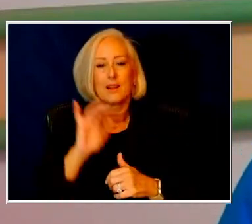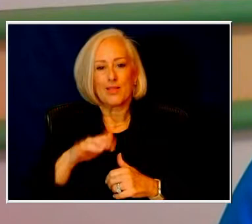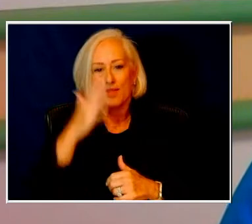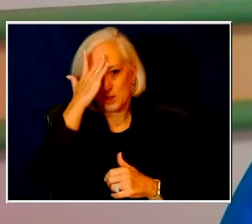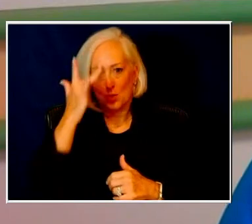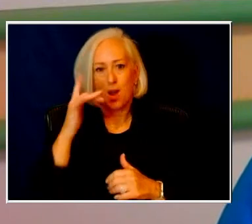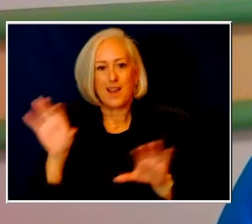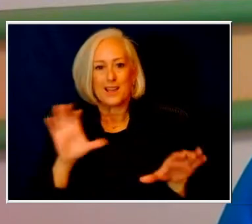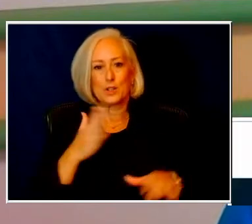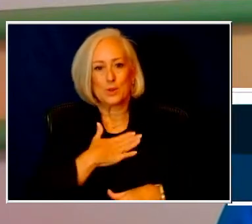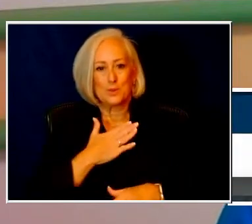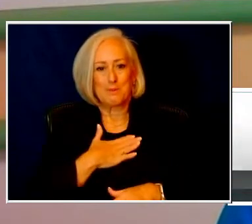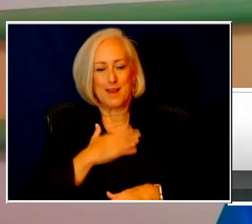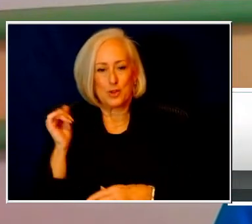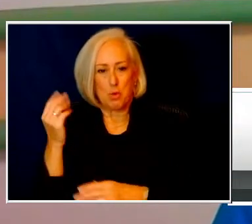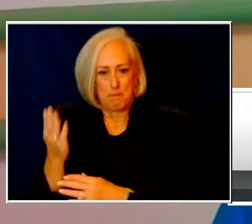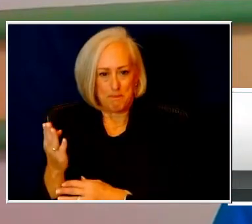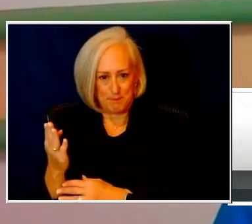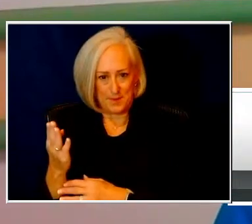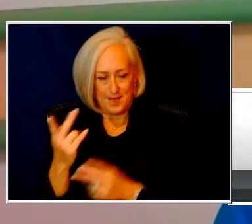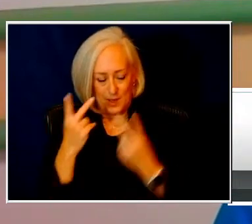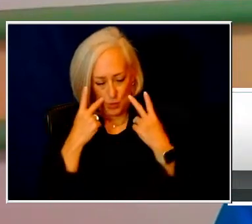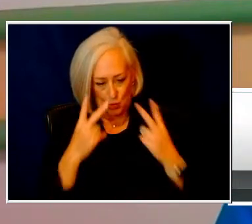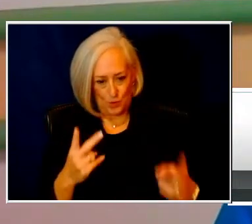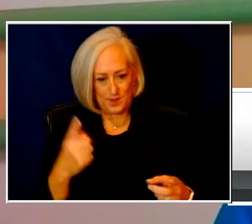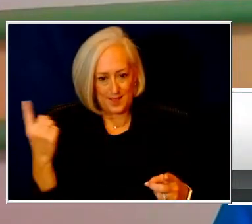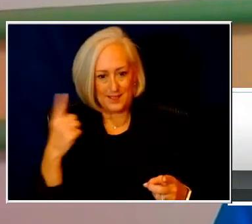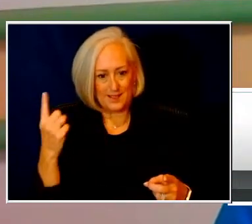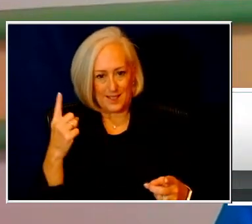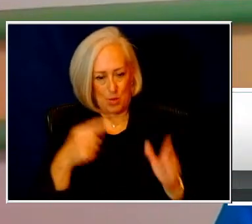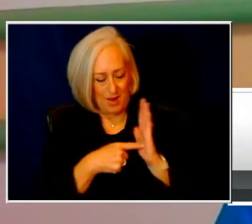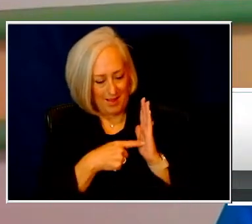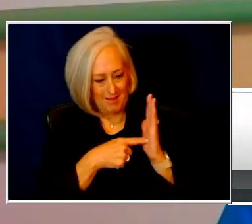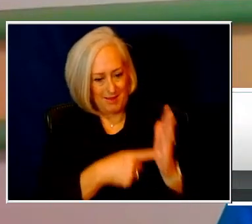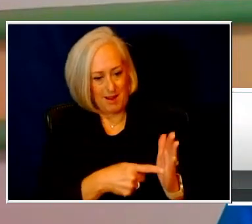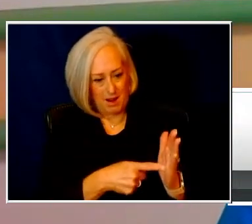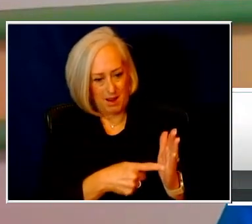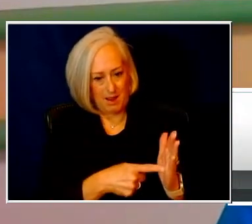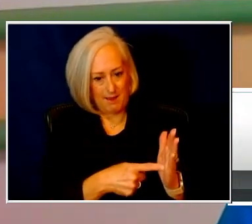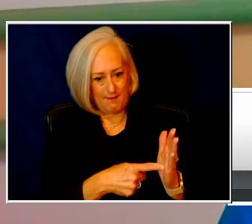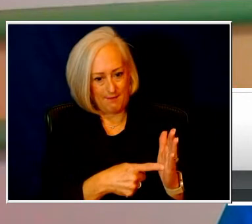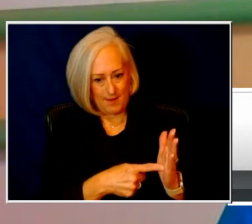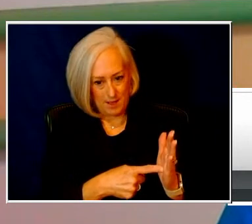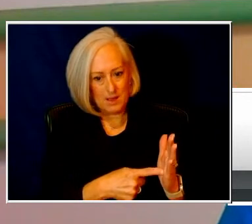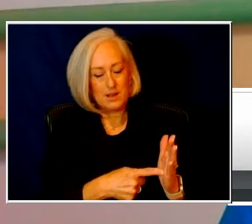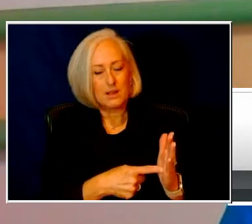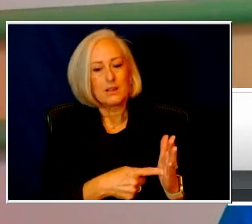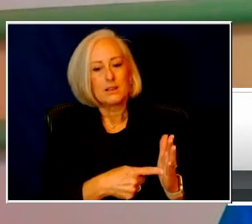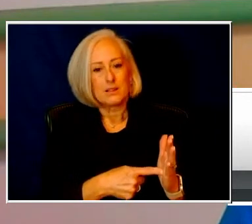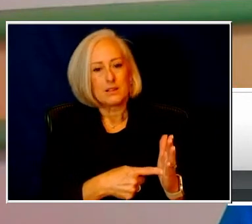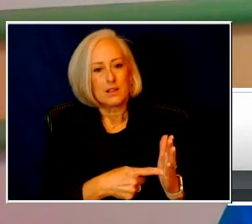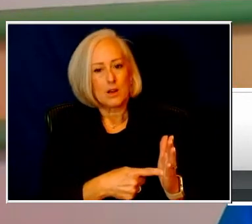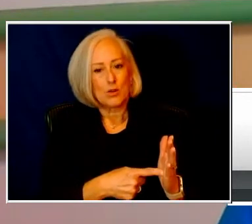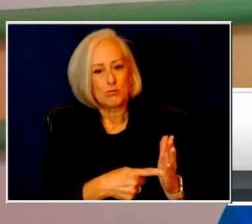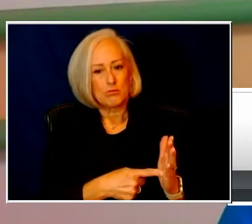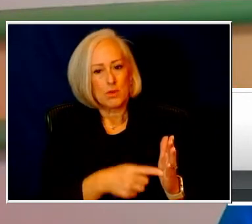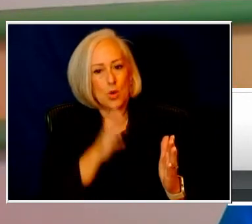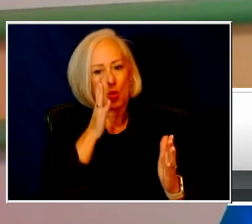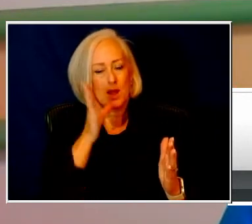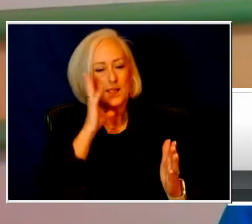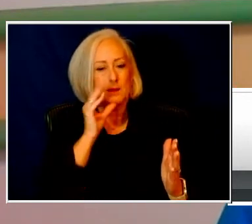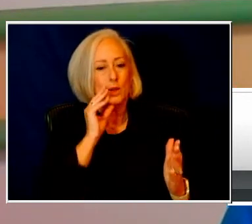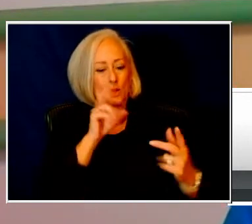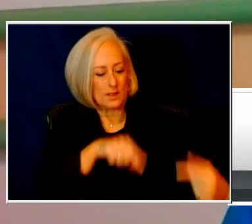to see, someone with kind of presented with such an uphill climb at the start of this, and multiple surgeries